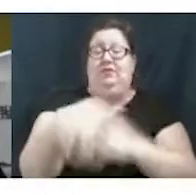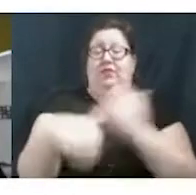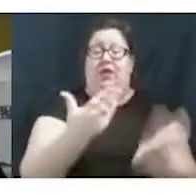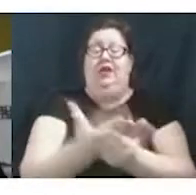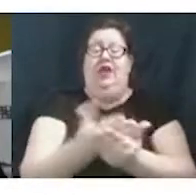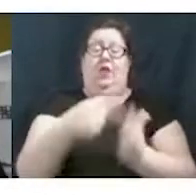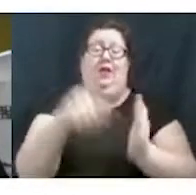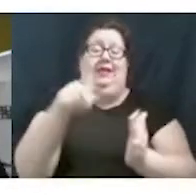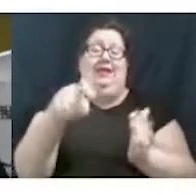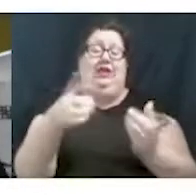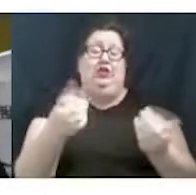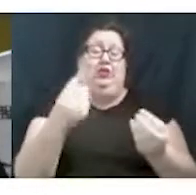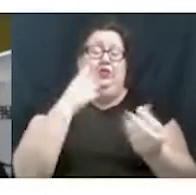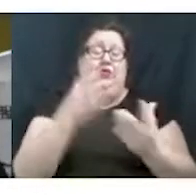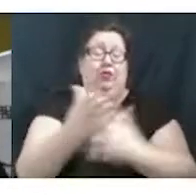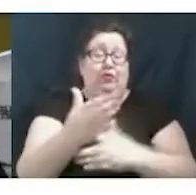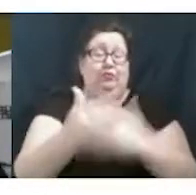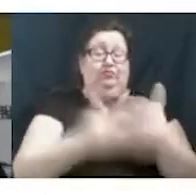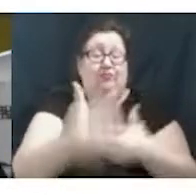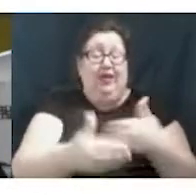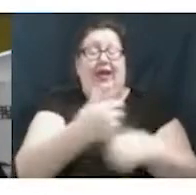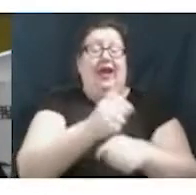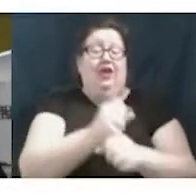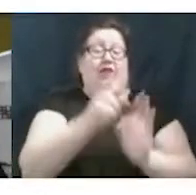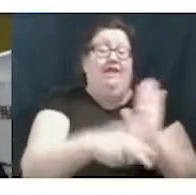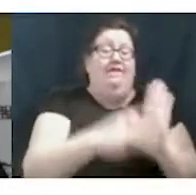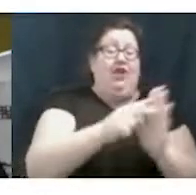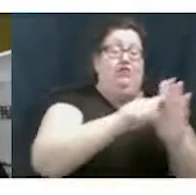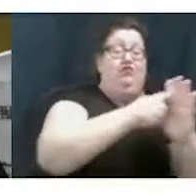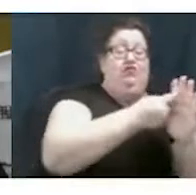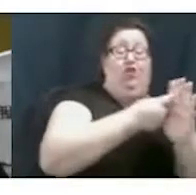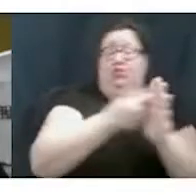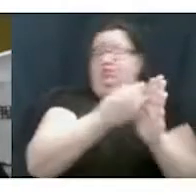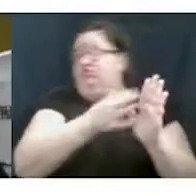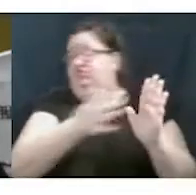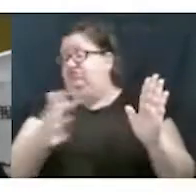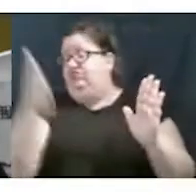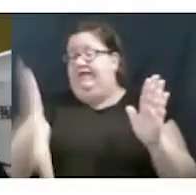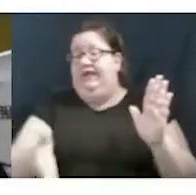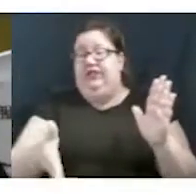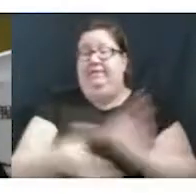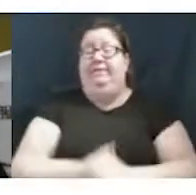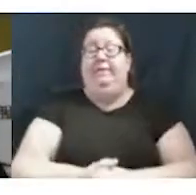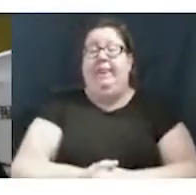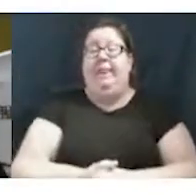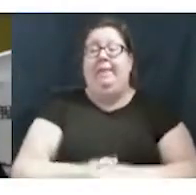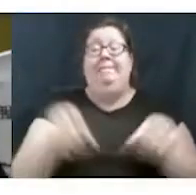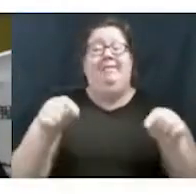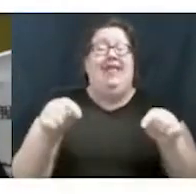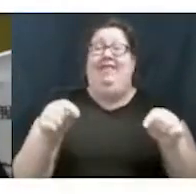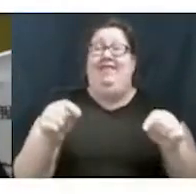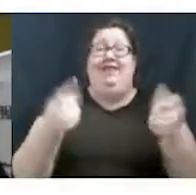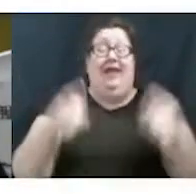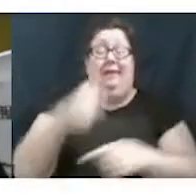do to go through and create a video start to finish. And this came about, honestly, as a result